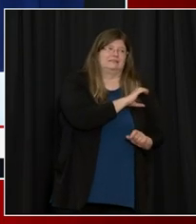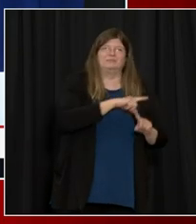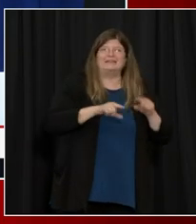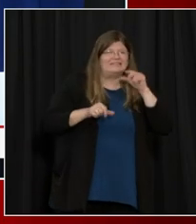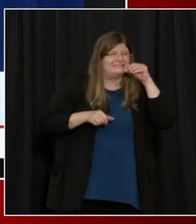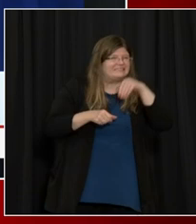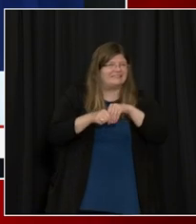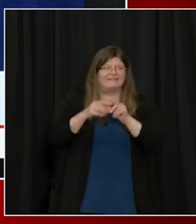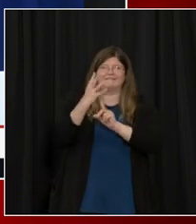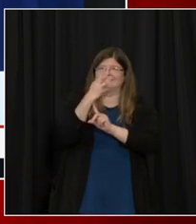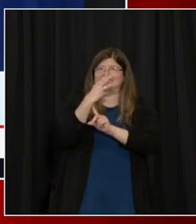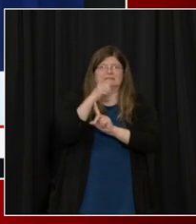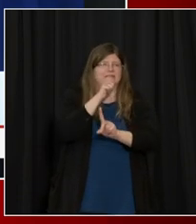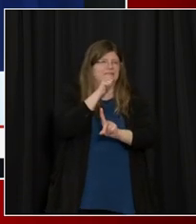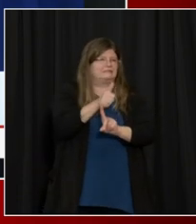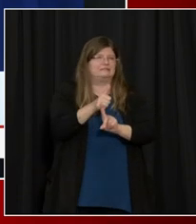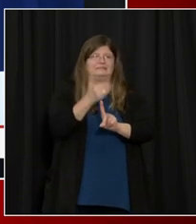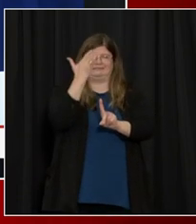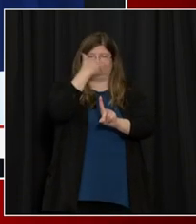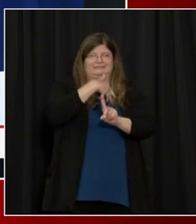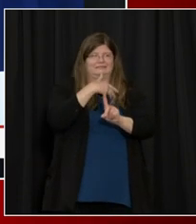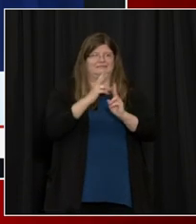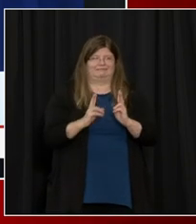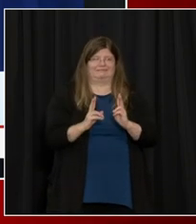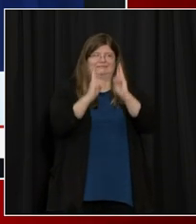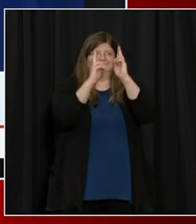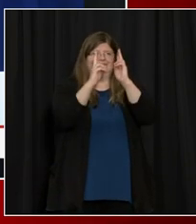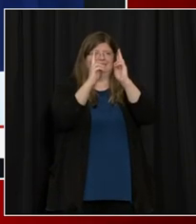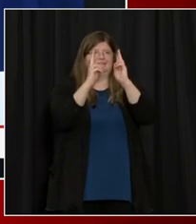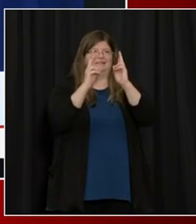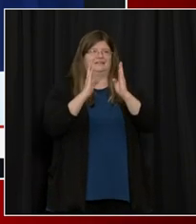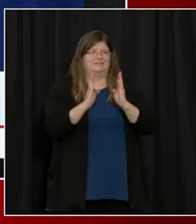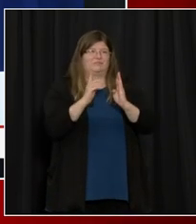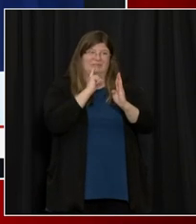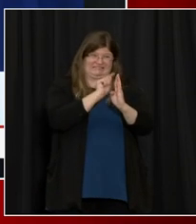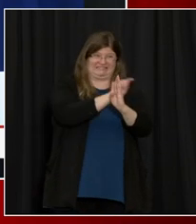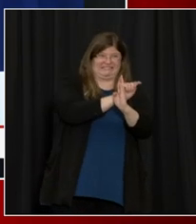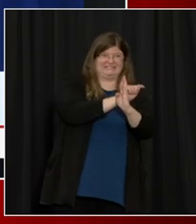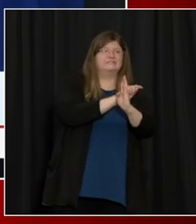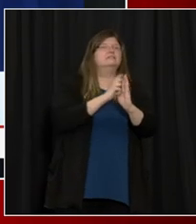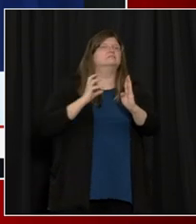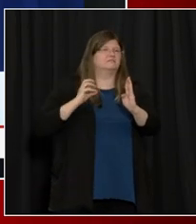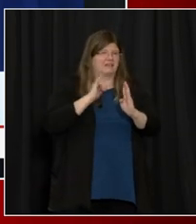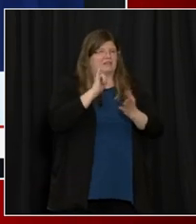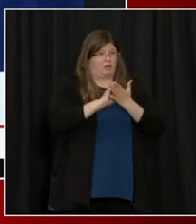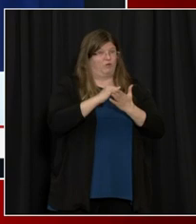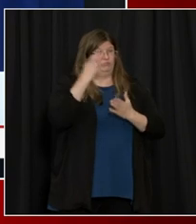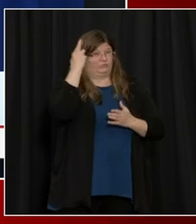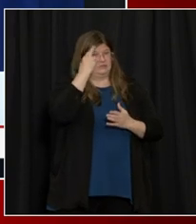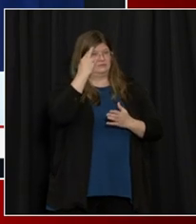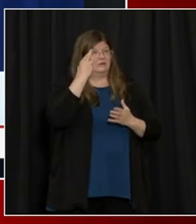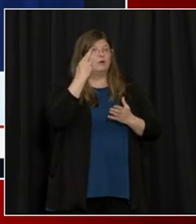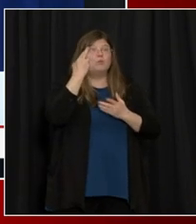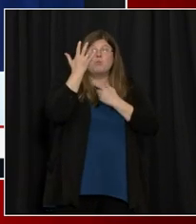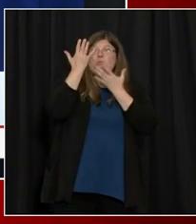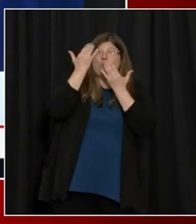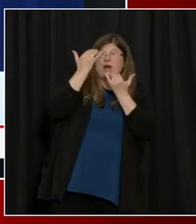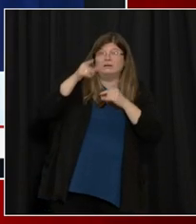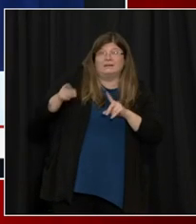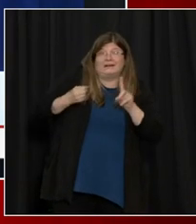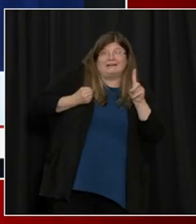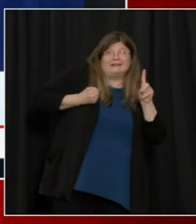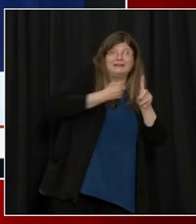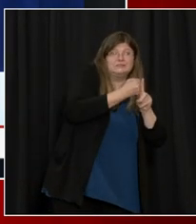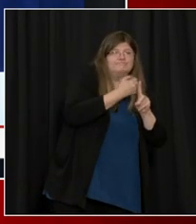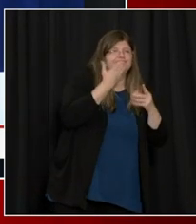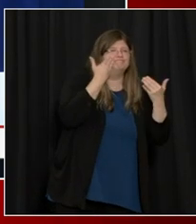taken into custody and will be held accountable. I don't know what his motive was for punching the officer. Our police officers have been